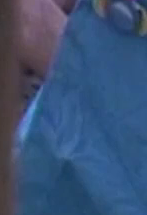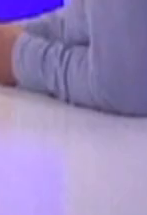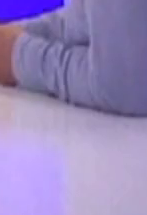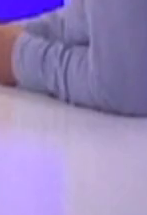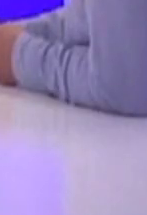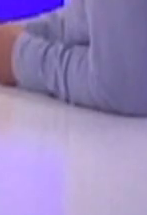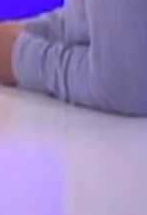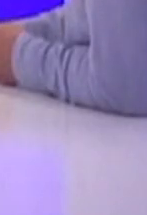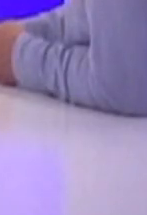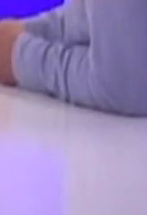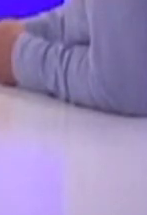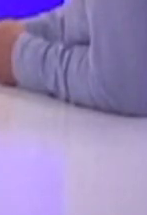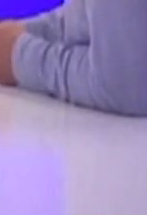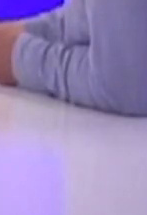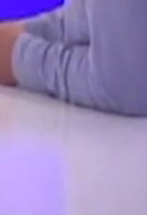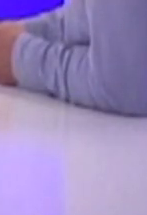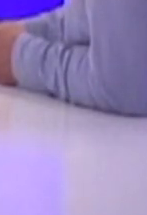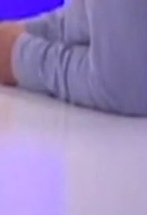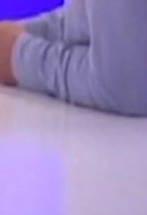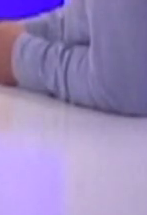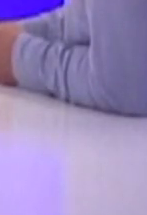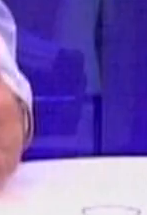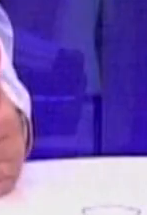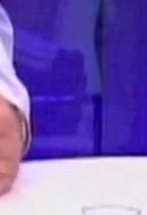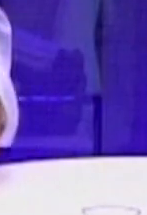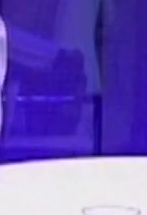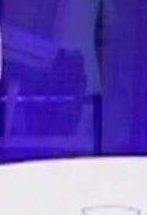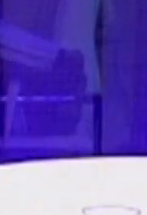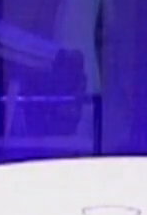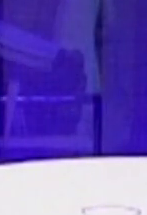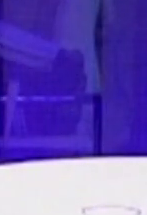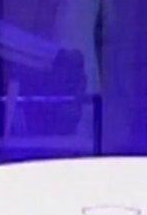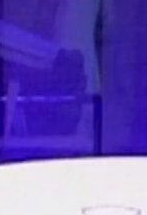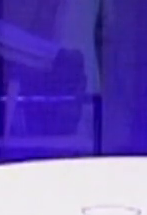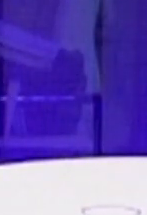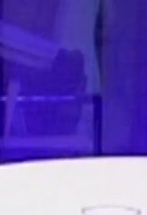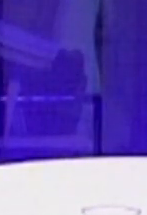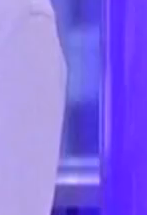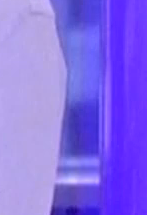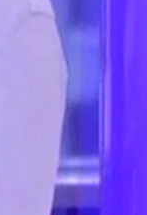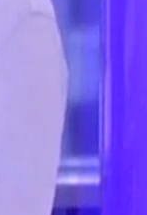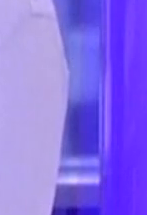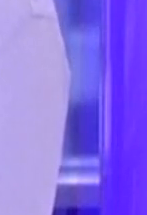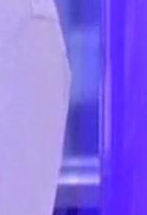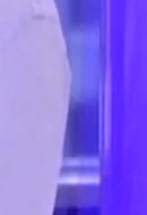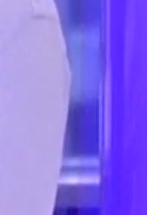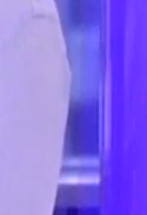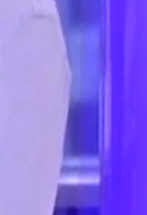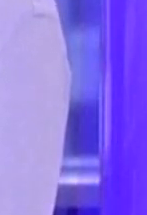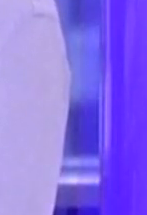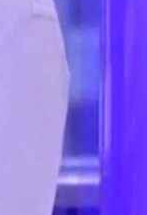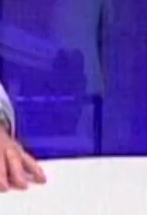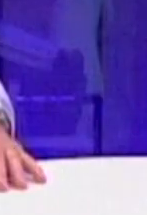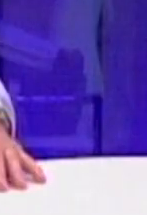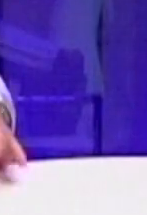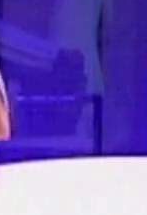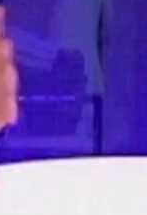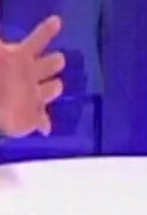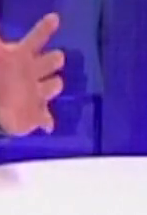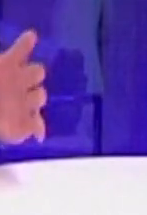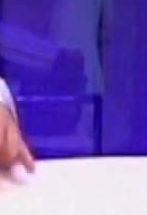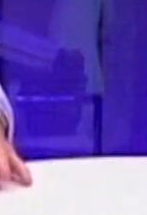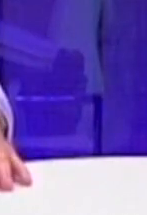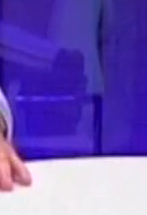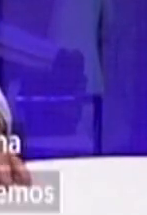de drogas. En una entrevista con Euronews, el director del observatorio ha confirmado este preocupante dato. What